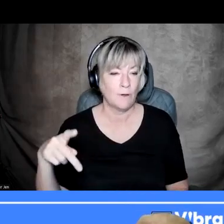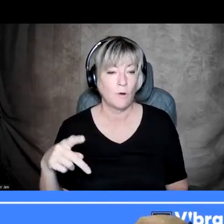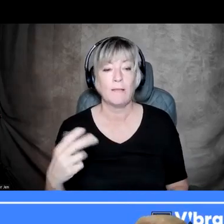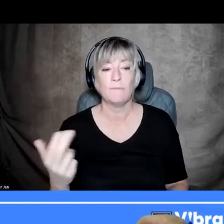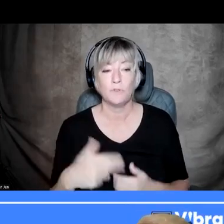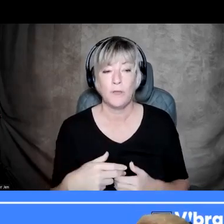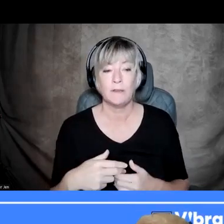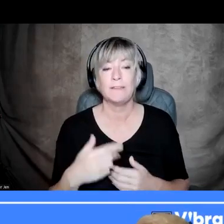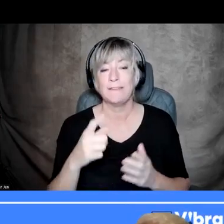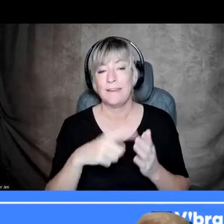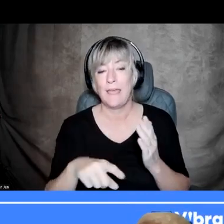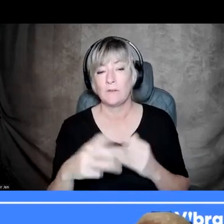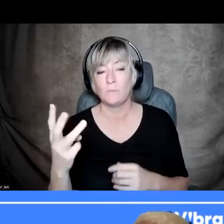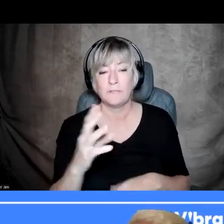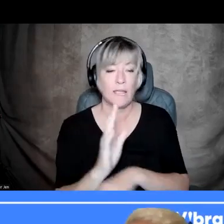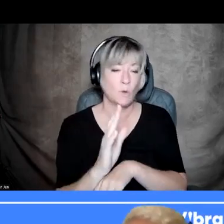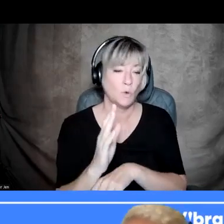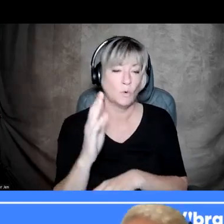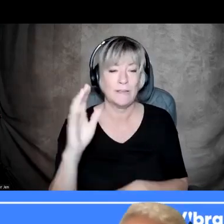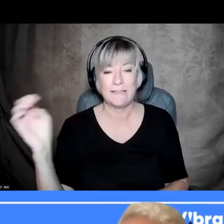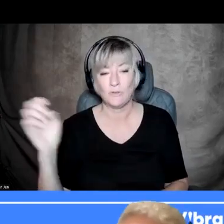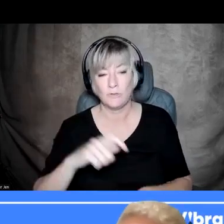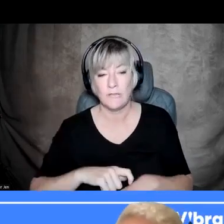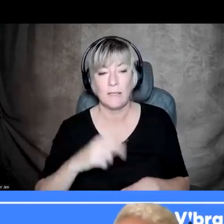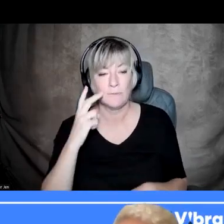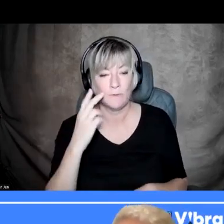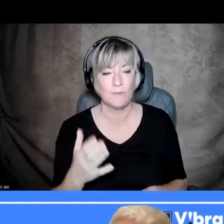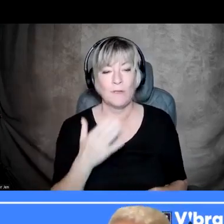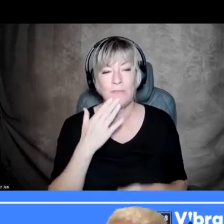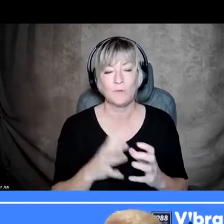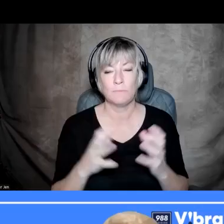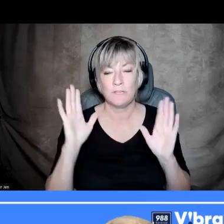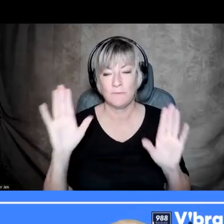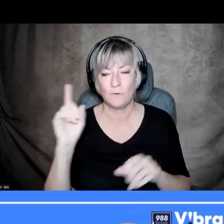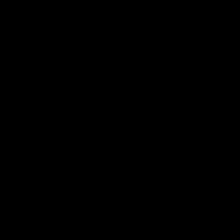us next Wednesday at noon Eastern. We will see you there. Thank you so much. Have a great day.